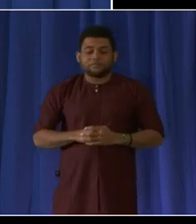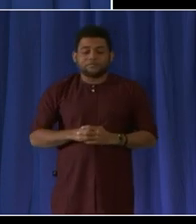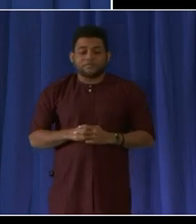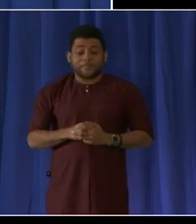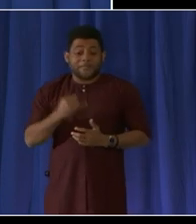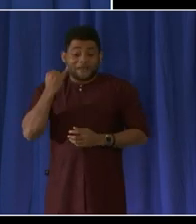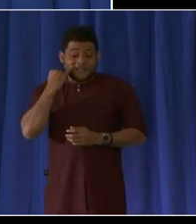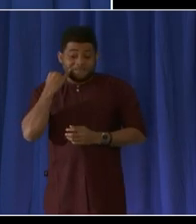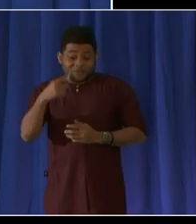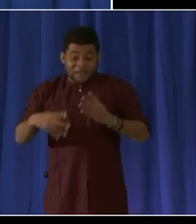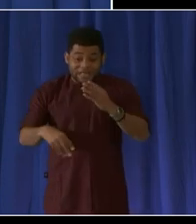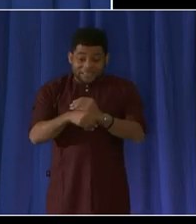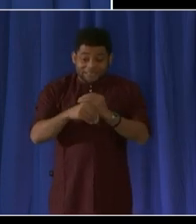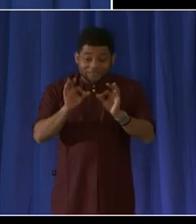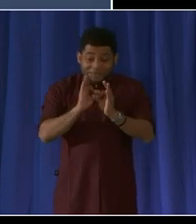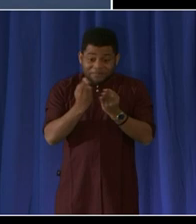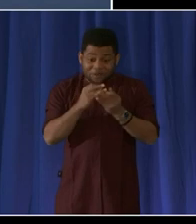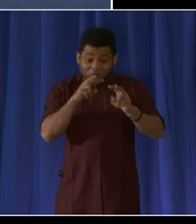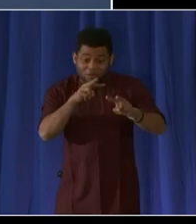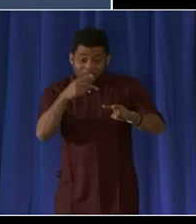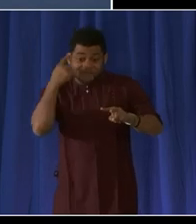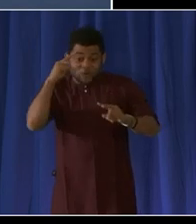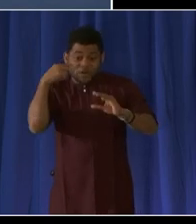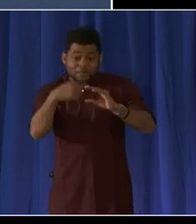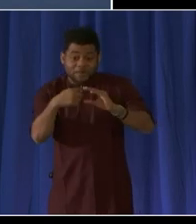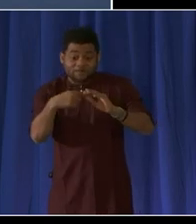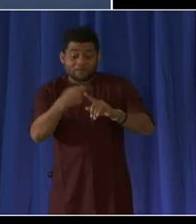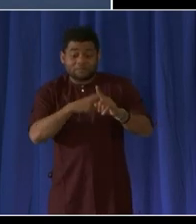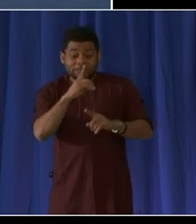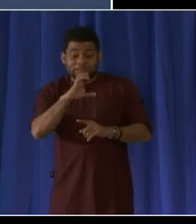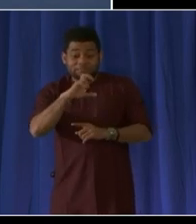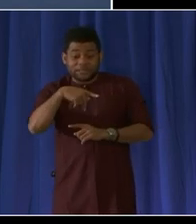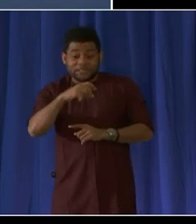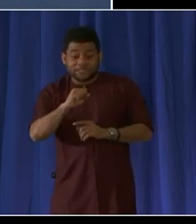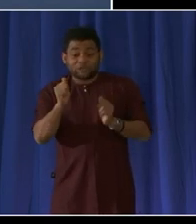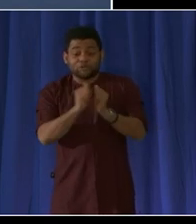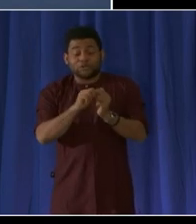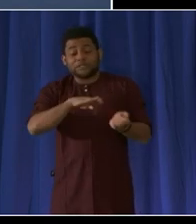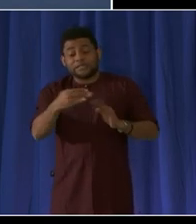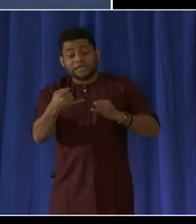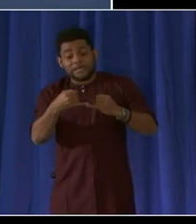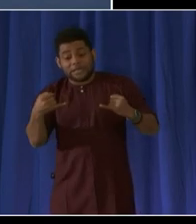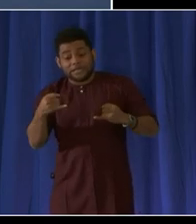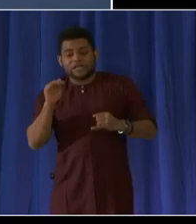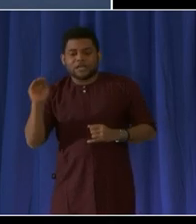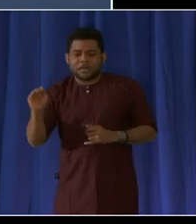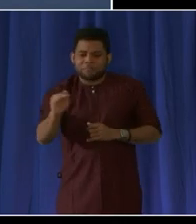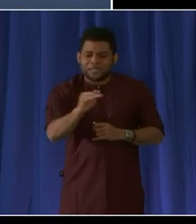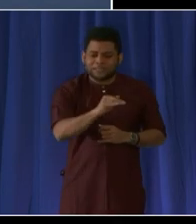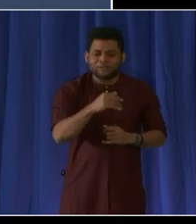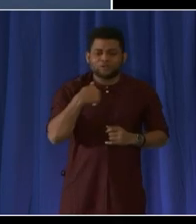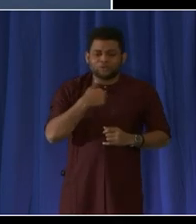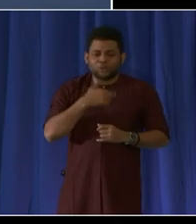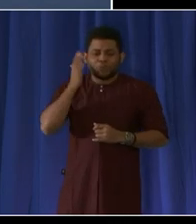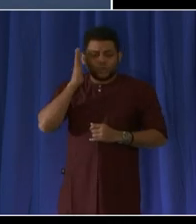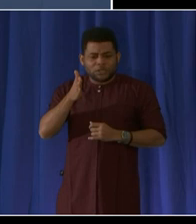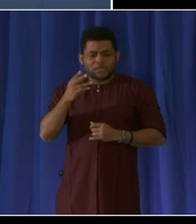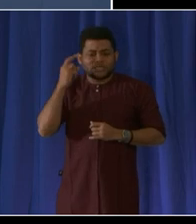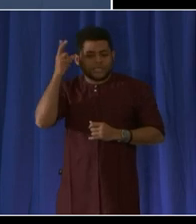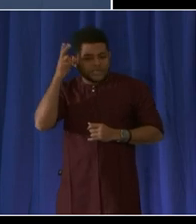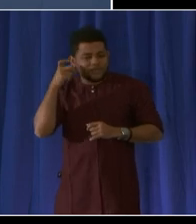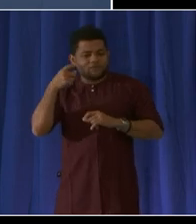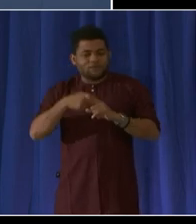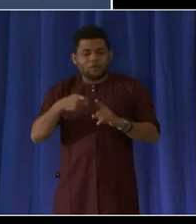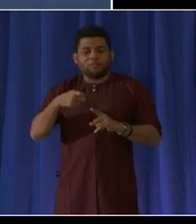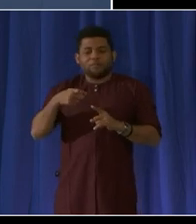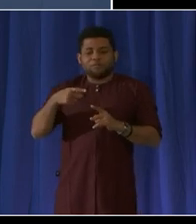in, Chancellor, families should look for an email from DCPS with some of those deadlines and reminders. You'll also continue to hear from us via